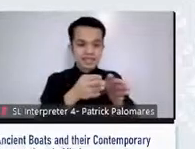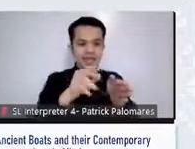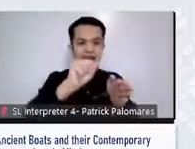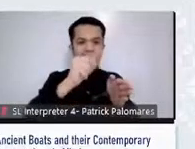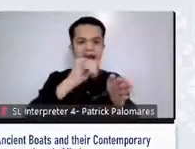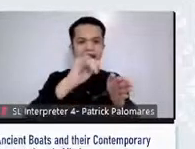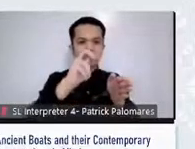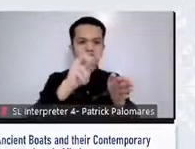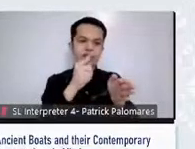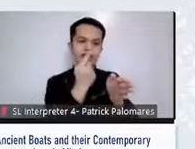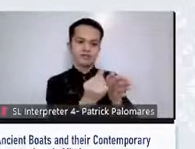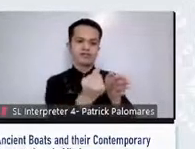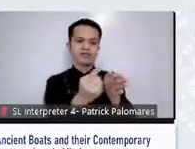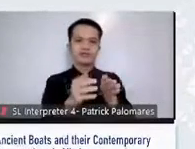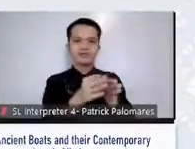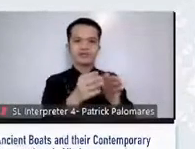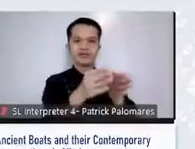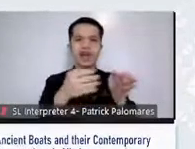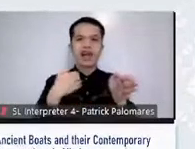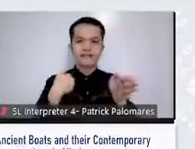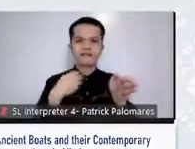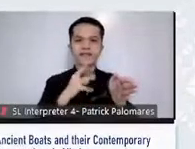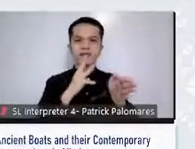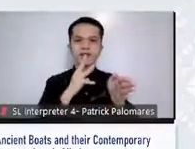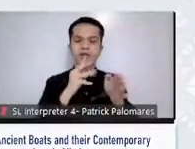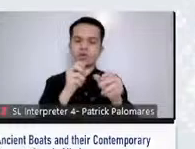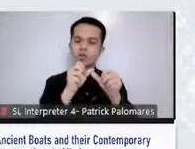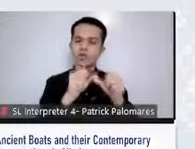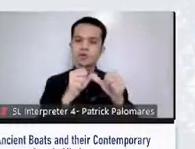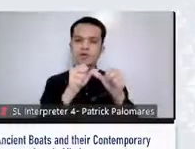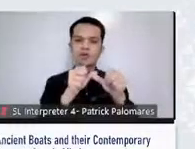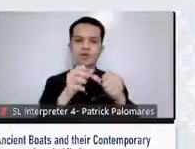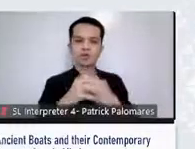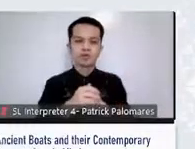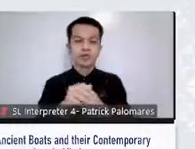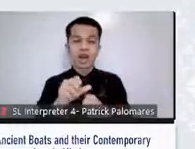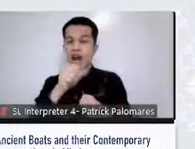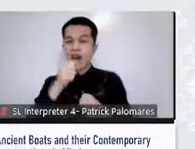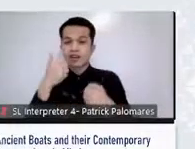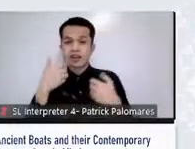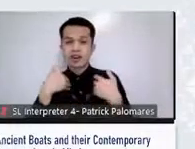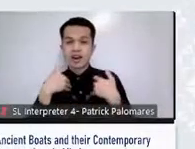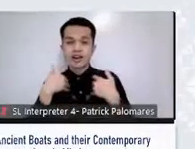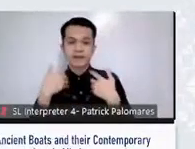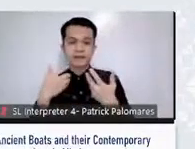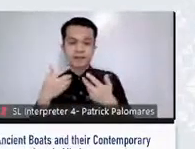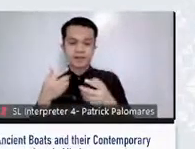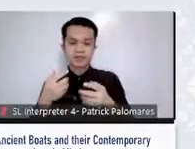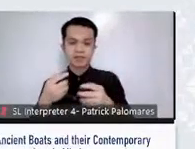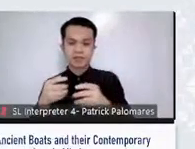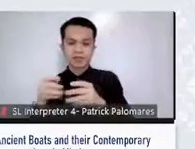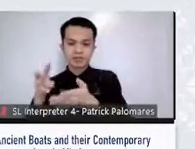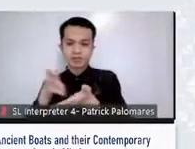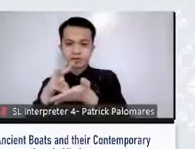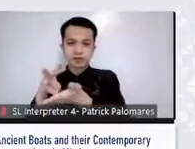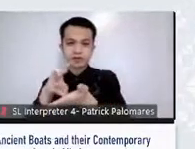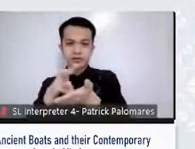continuously. There are other active tributaries, but are now very shallow and do not go far beyond inland.